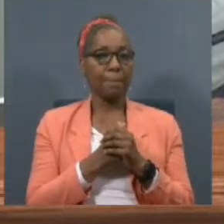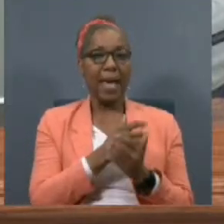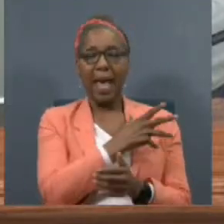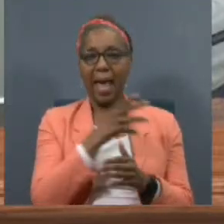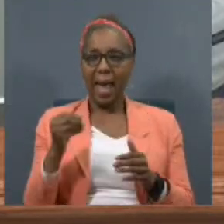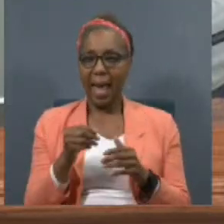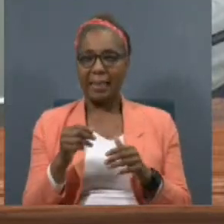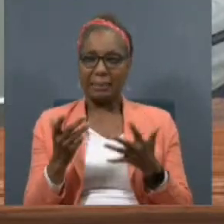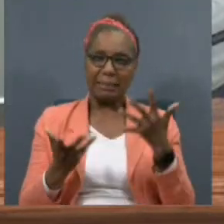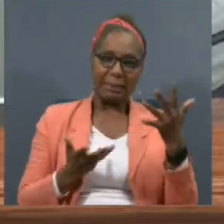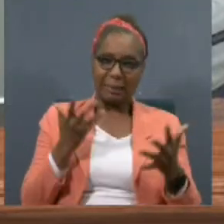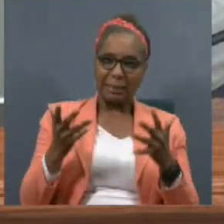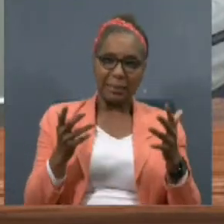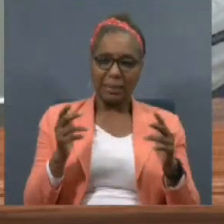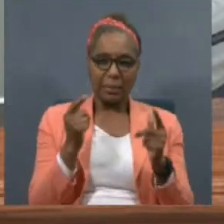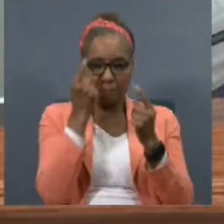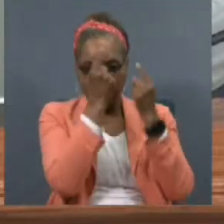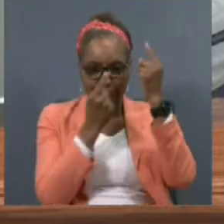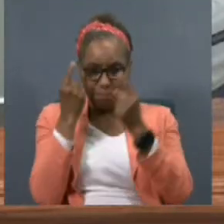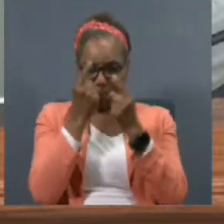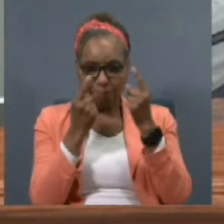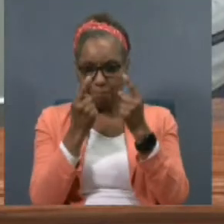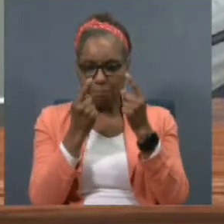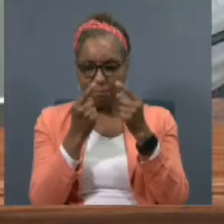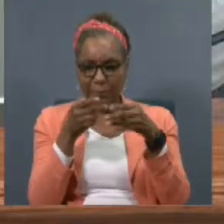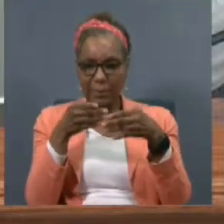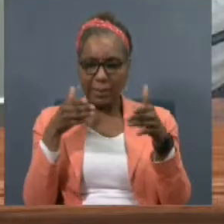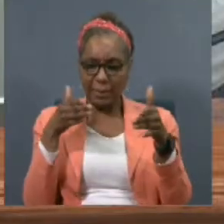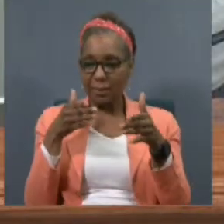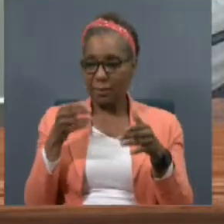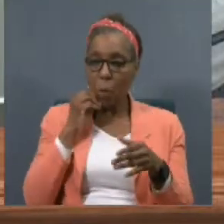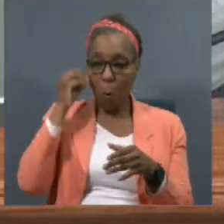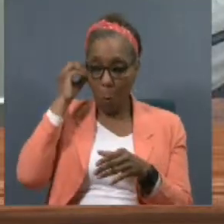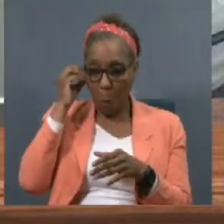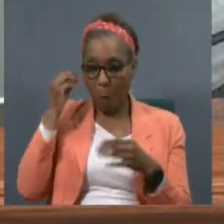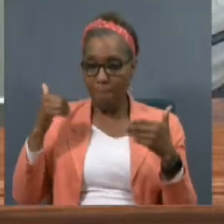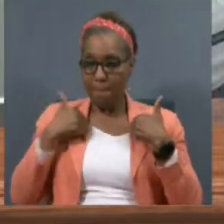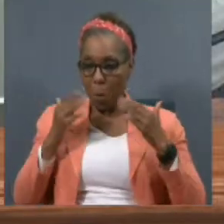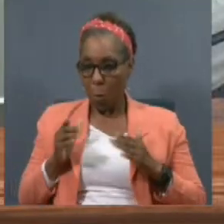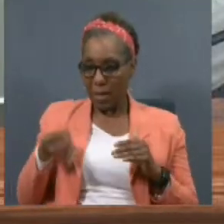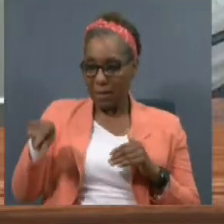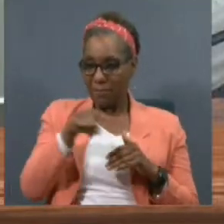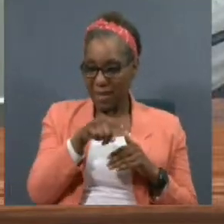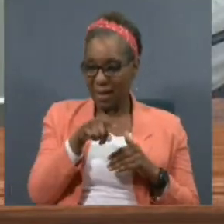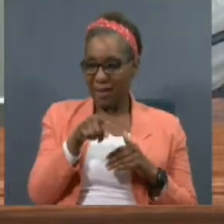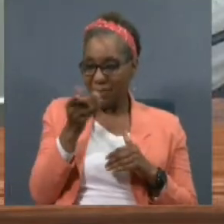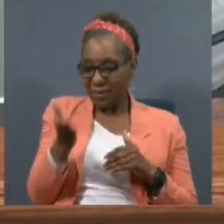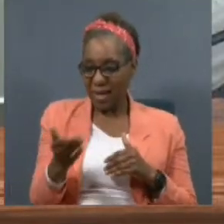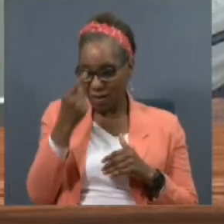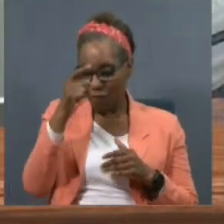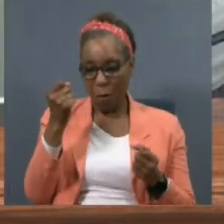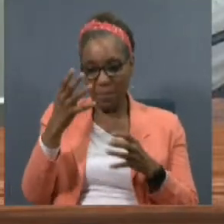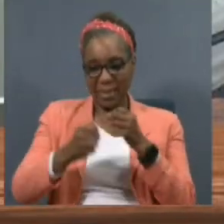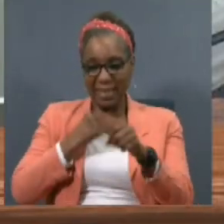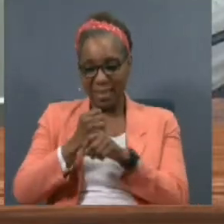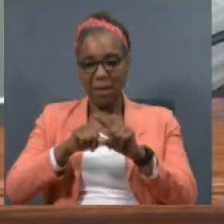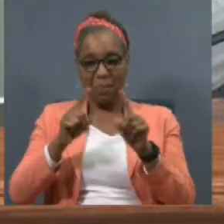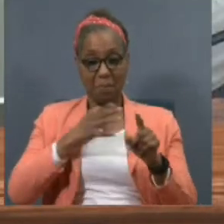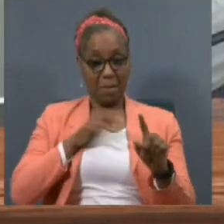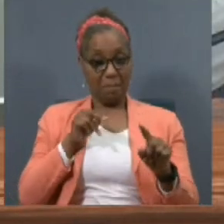And weighing that against the concerns of the homeowners who have been there for many years. So I'm not really looking at this